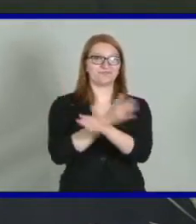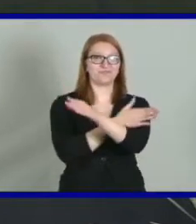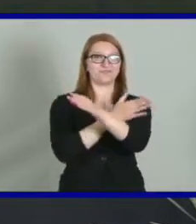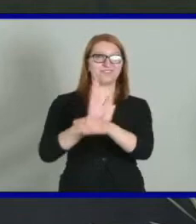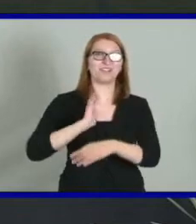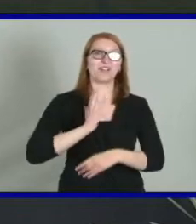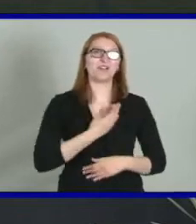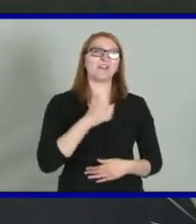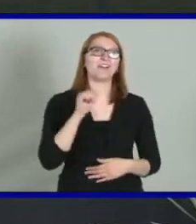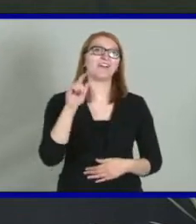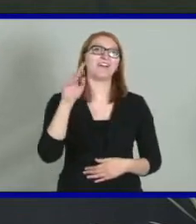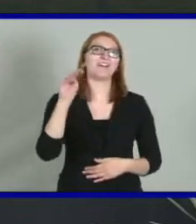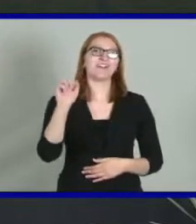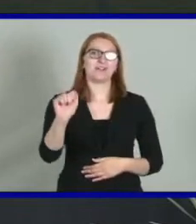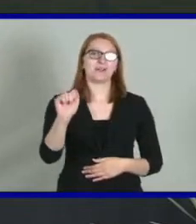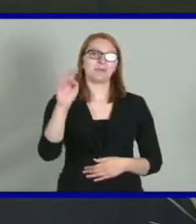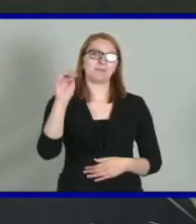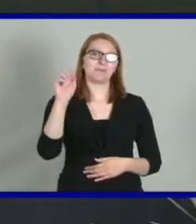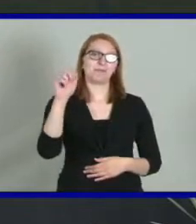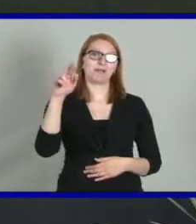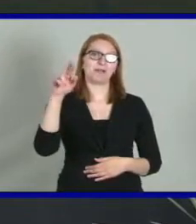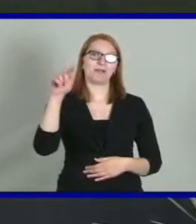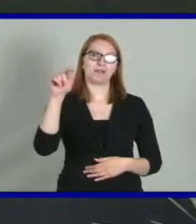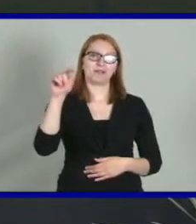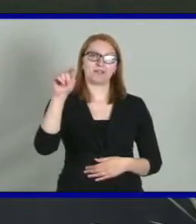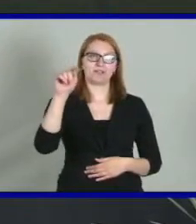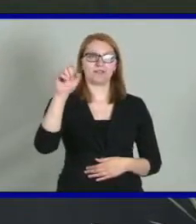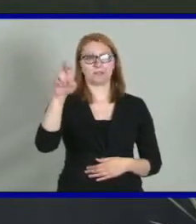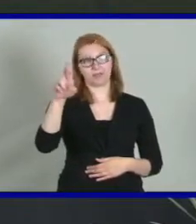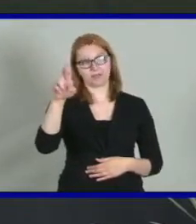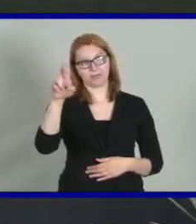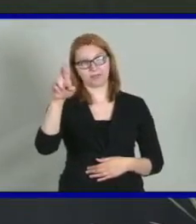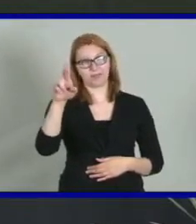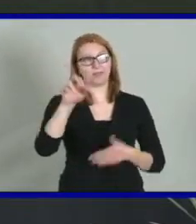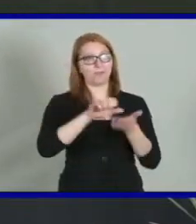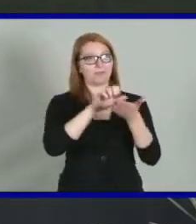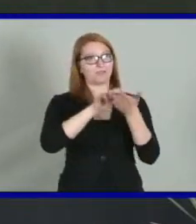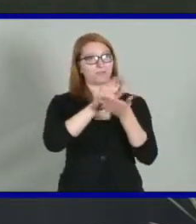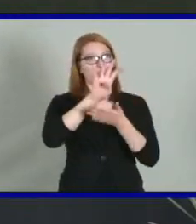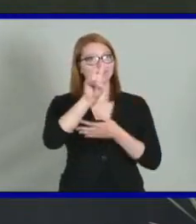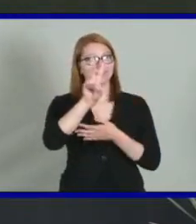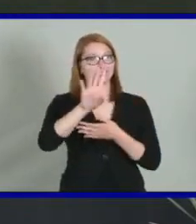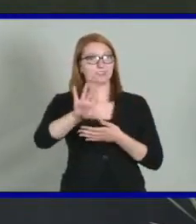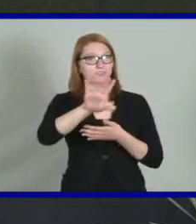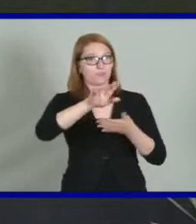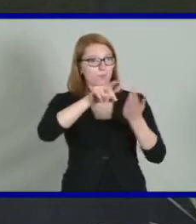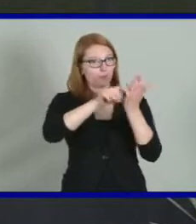of the alma mater are provided on page 46 of your program.